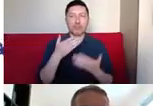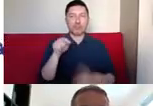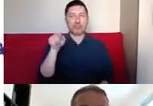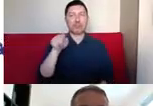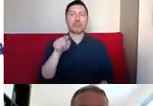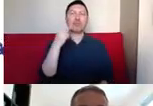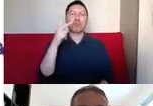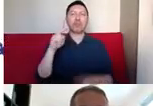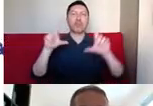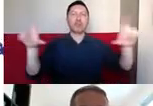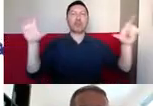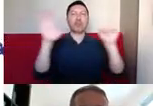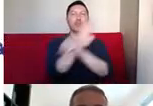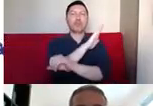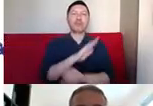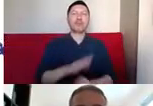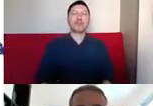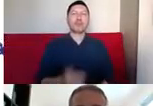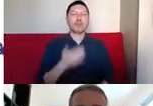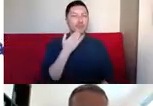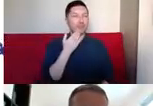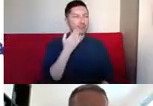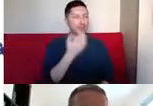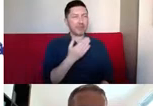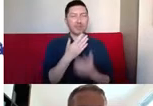Thank you, Fabrizio. I hope you all can hear me well.